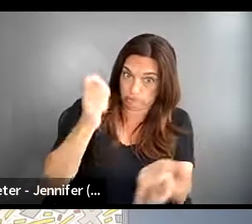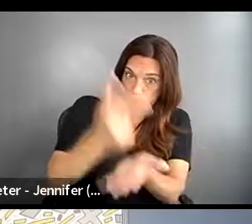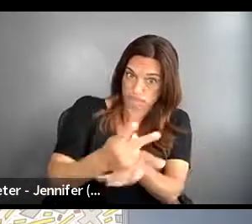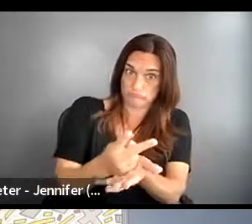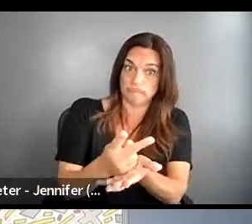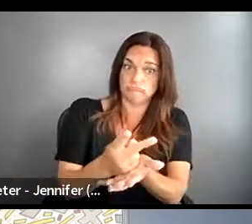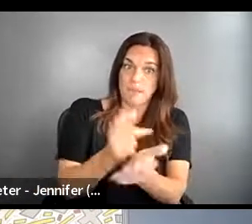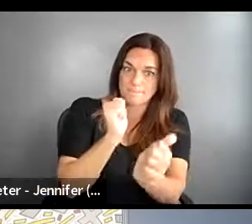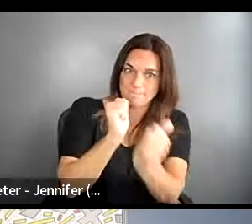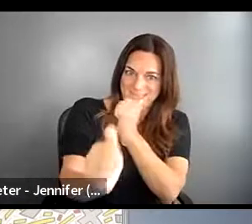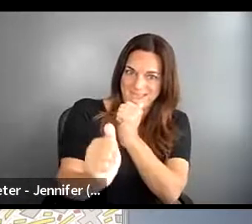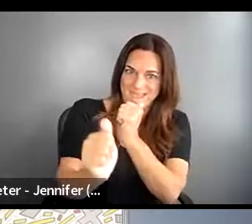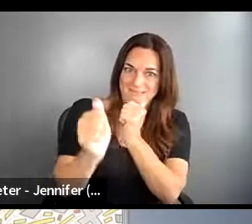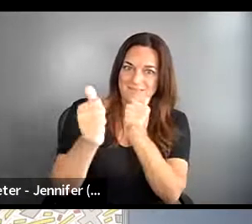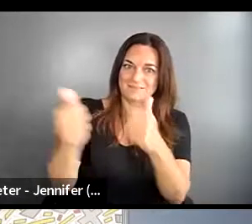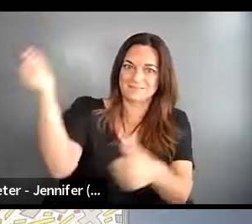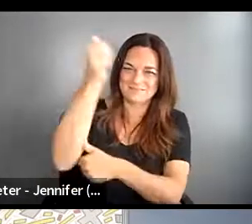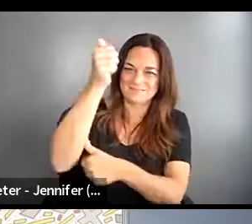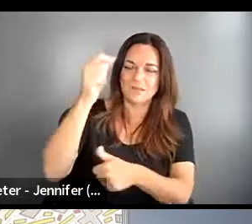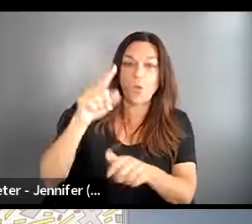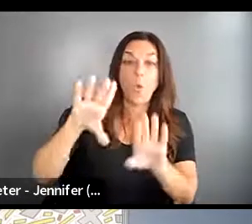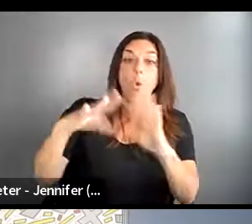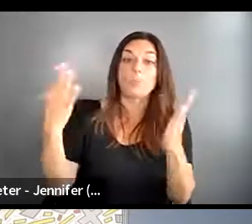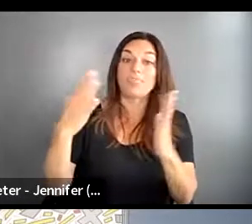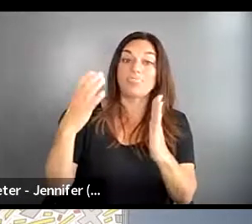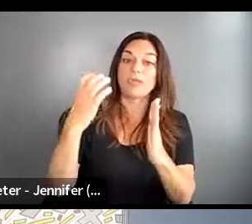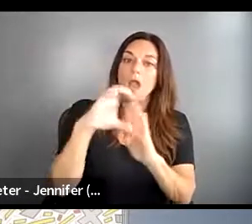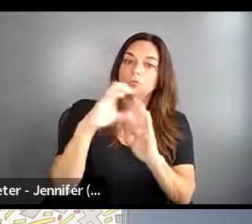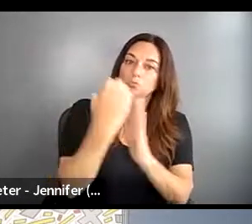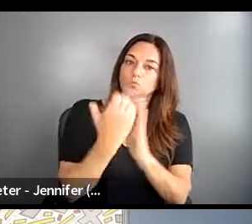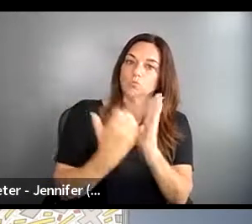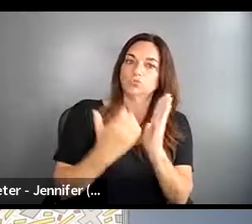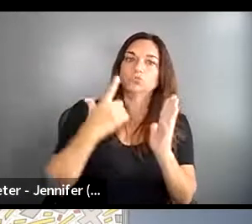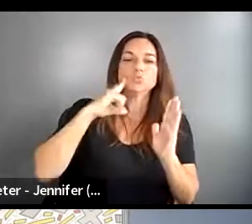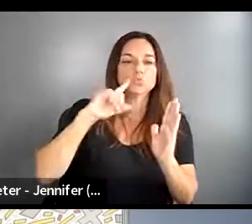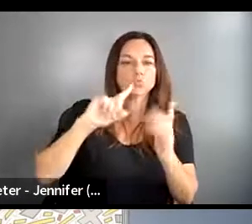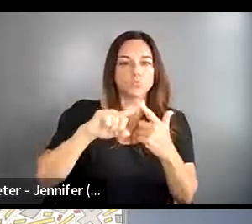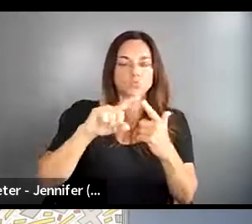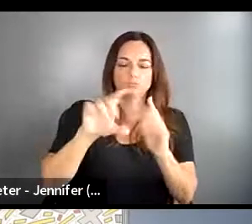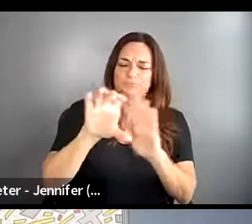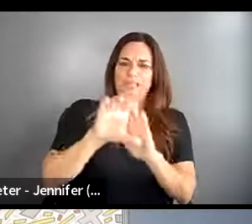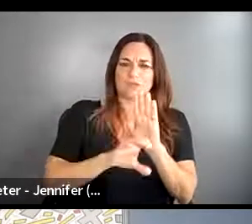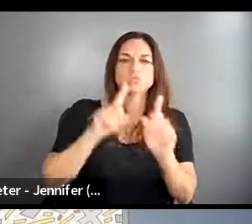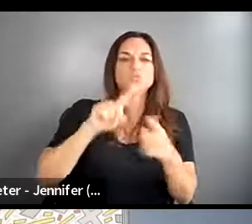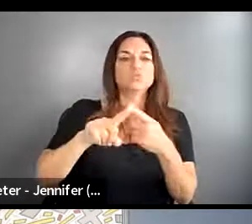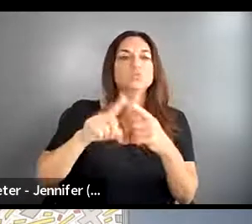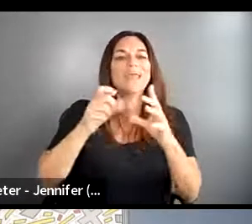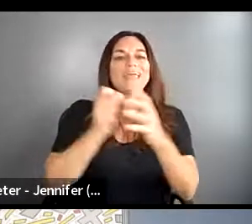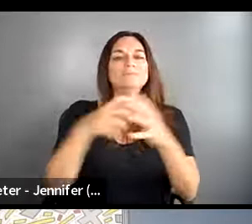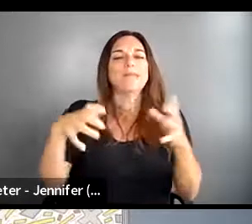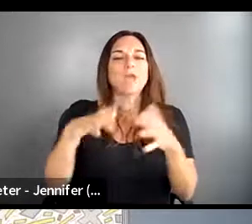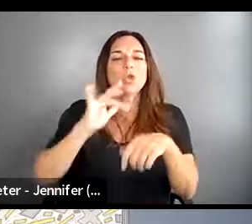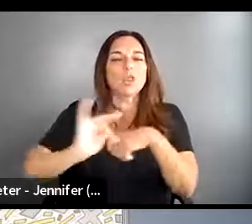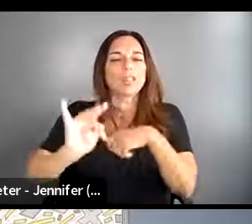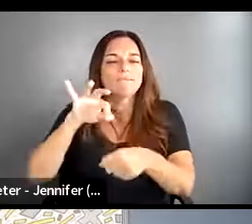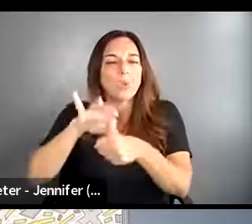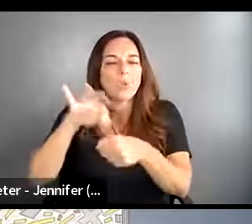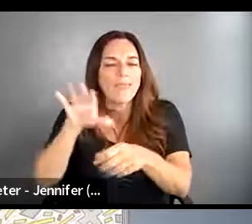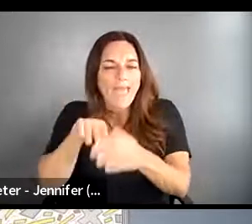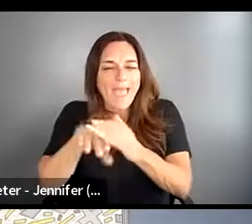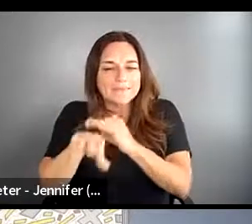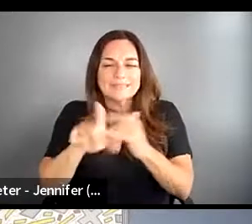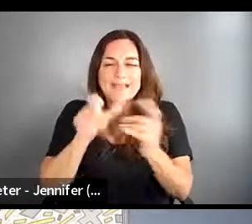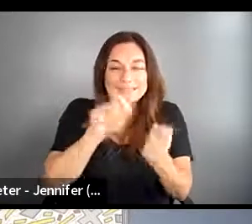legislature powers to open up the Constitution to expand early voting access. I don't think that's the